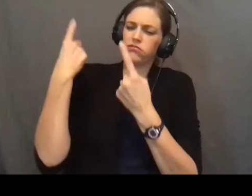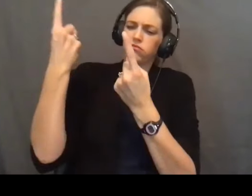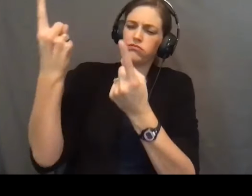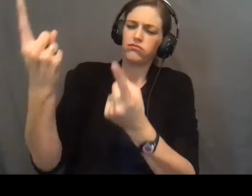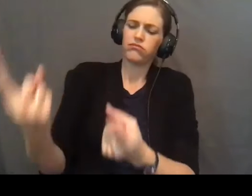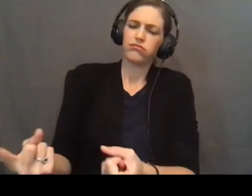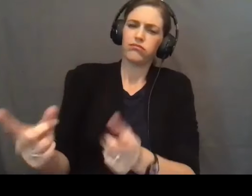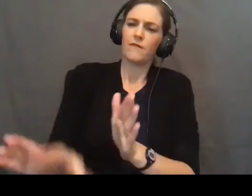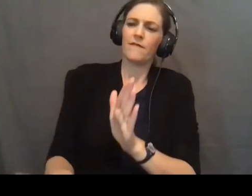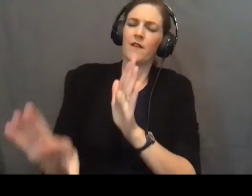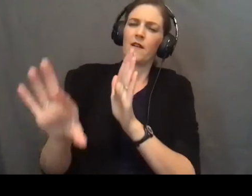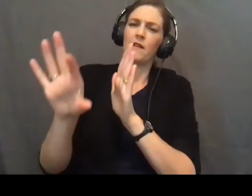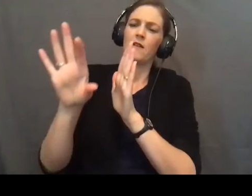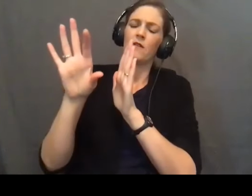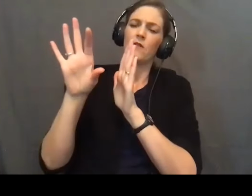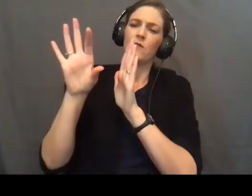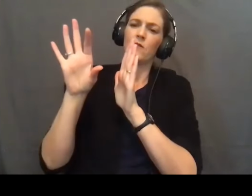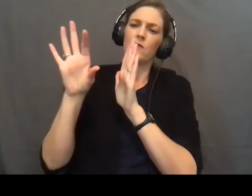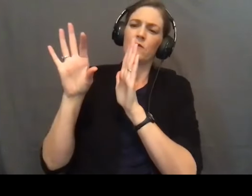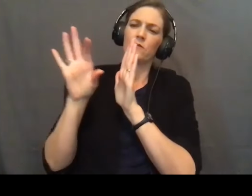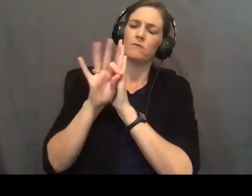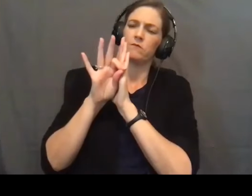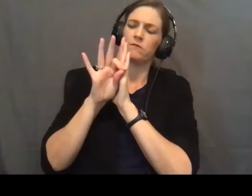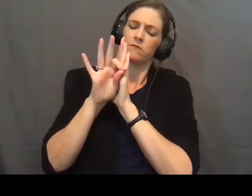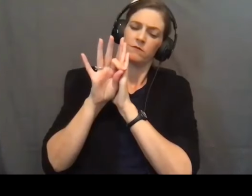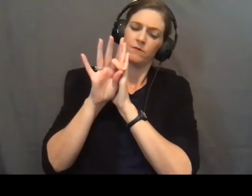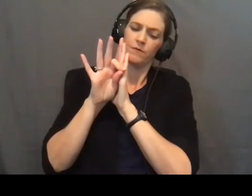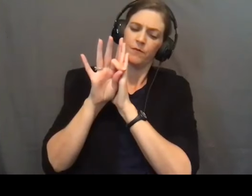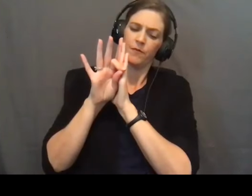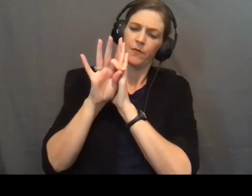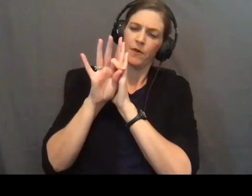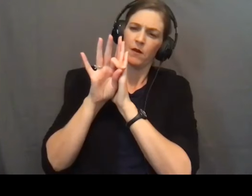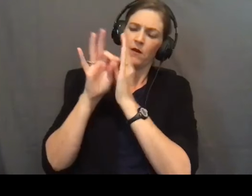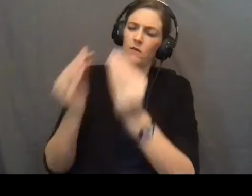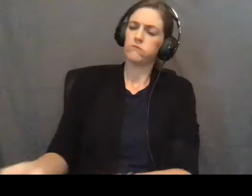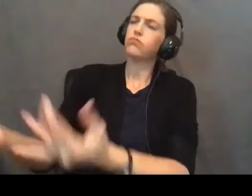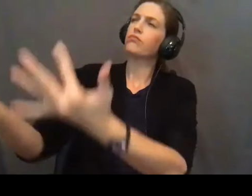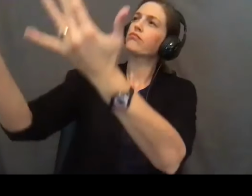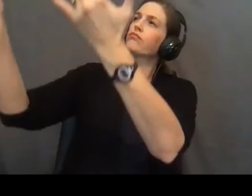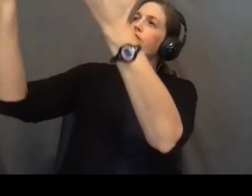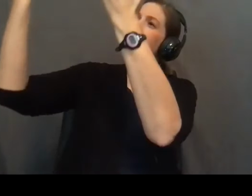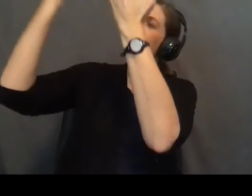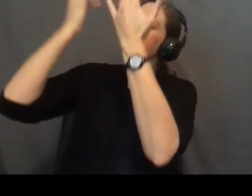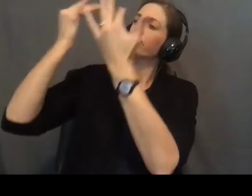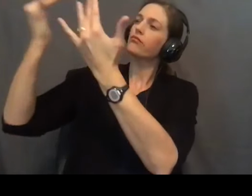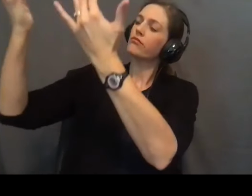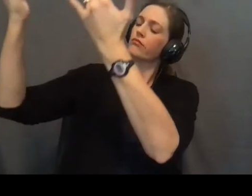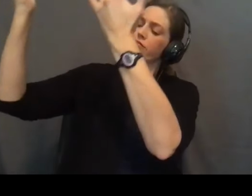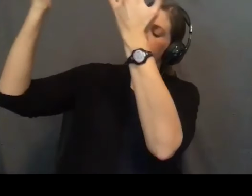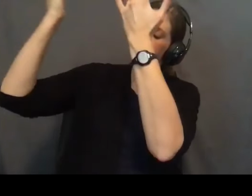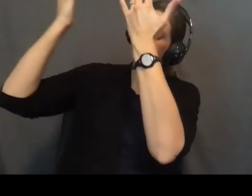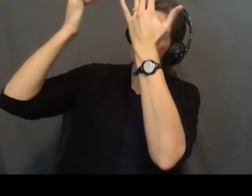Comes like a flood Comes flowing down